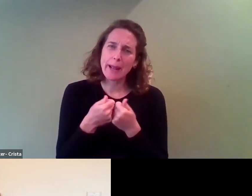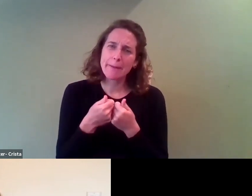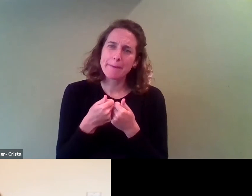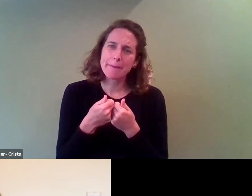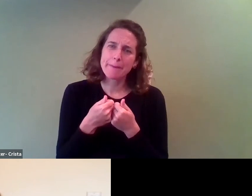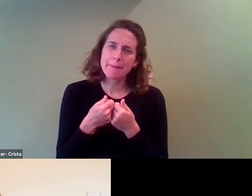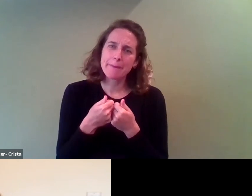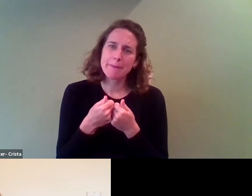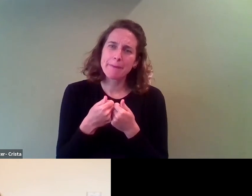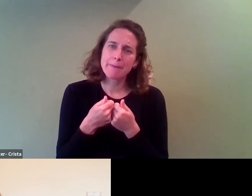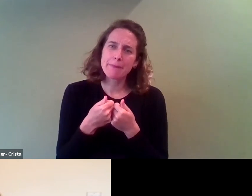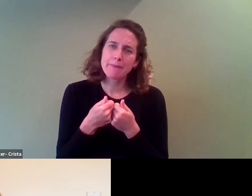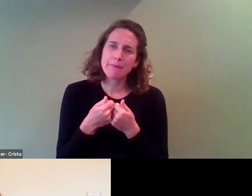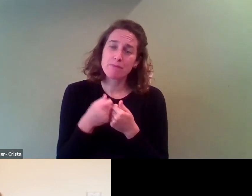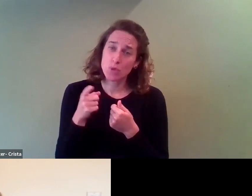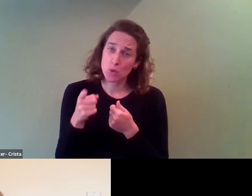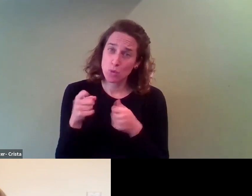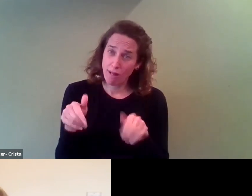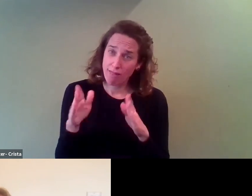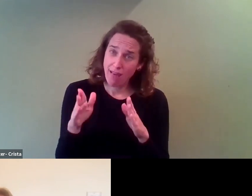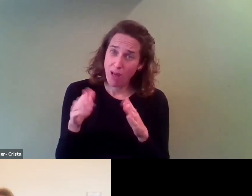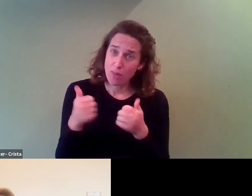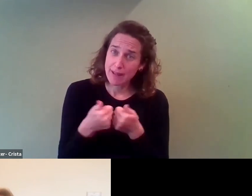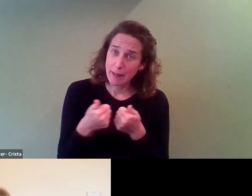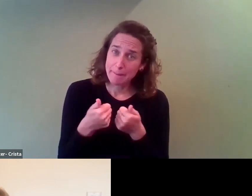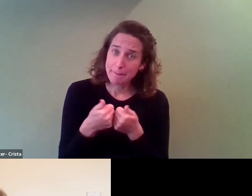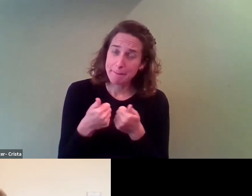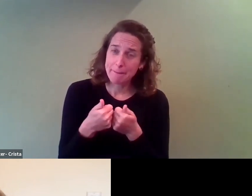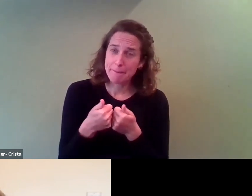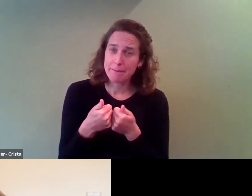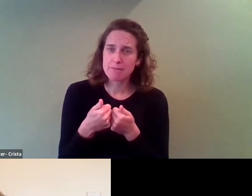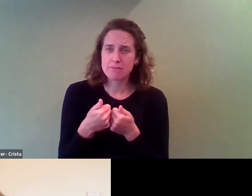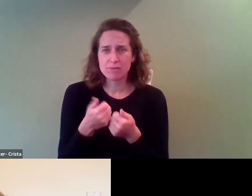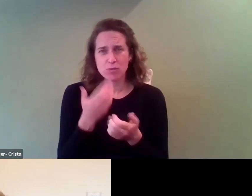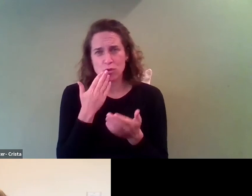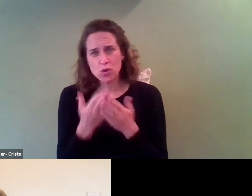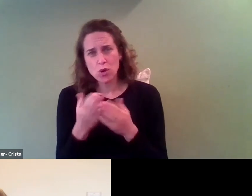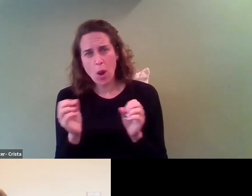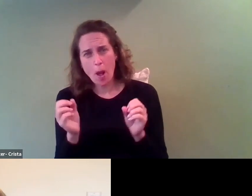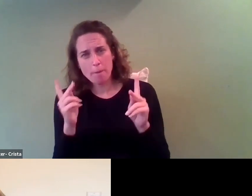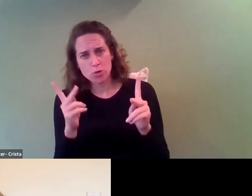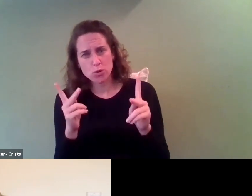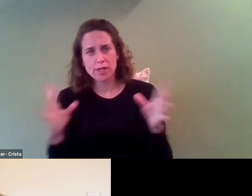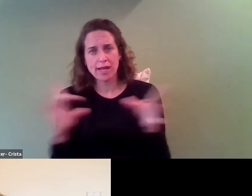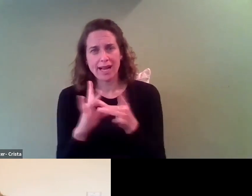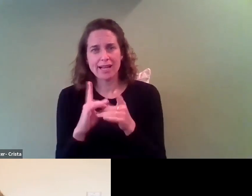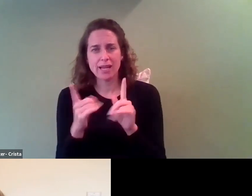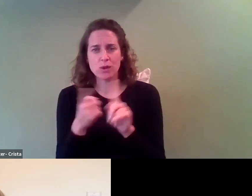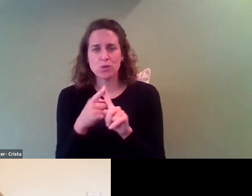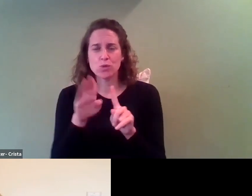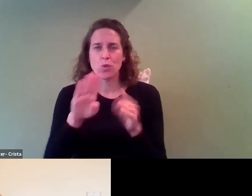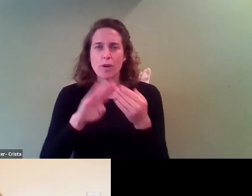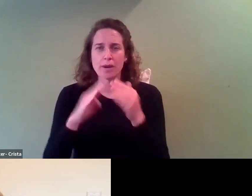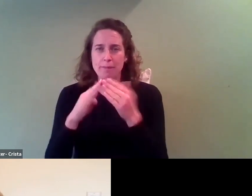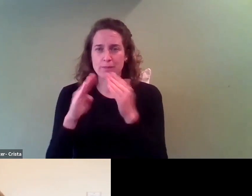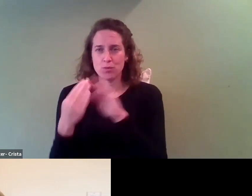it. What is it? Are you allowing it? And so on. Those are really good opportunities to connect with your community on the